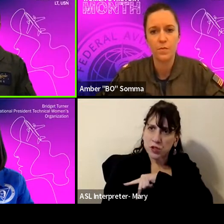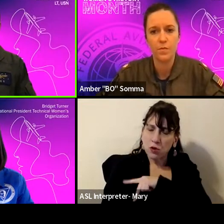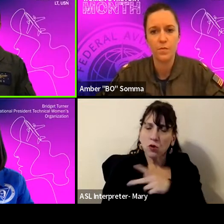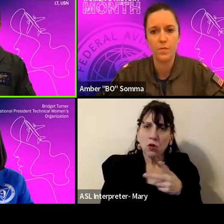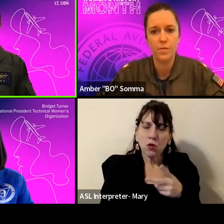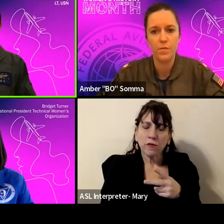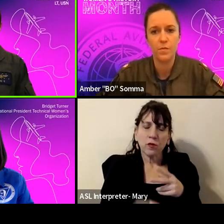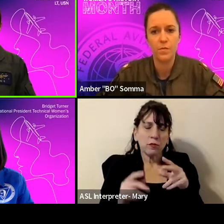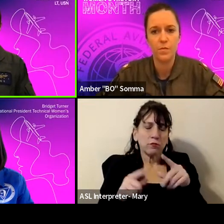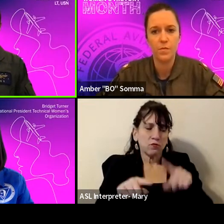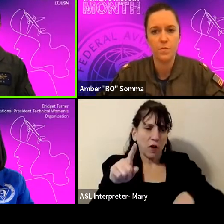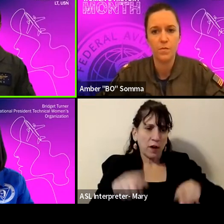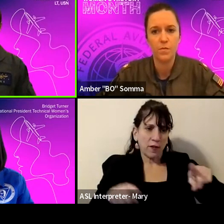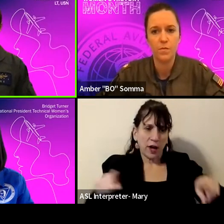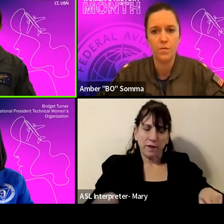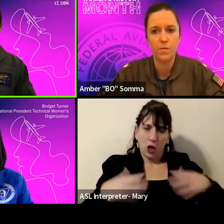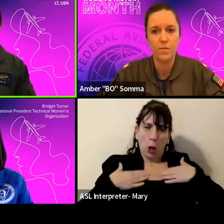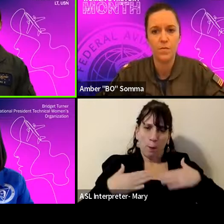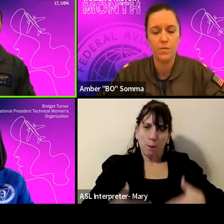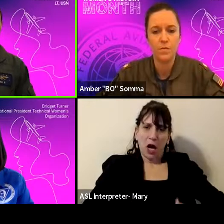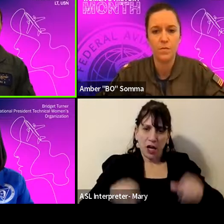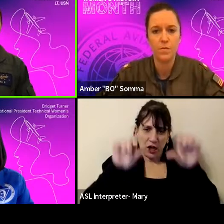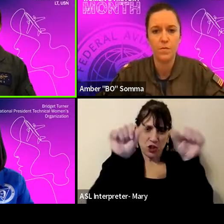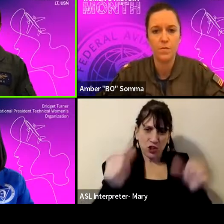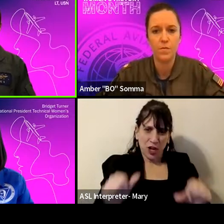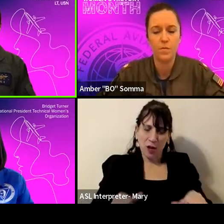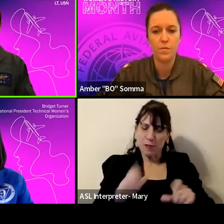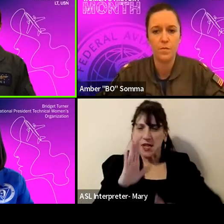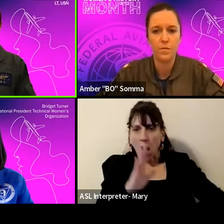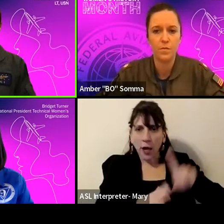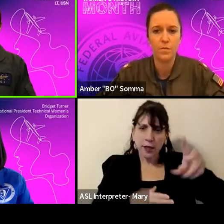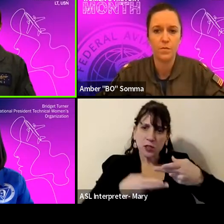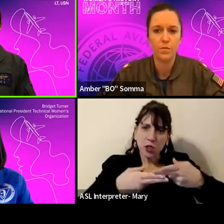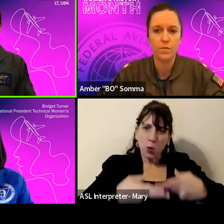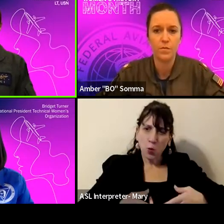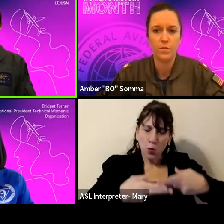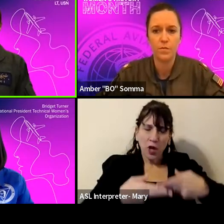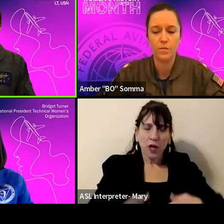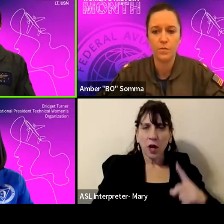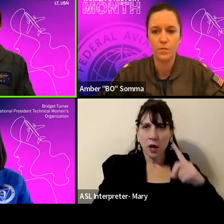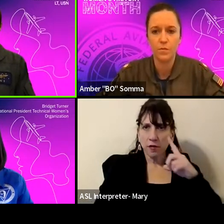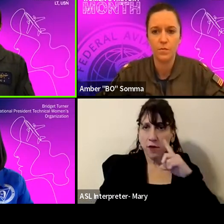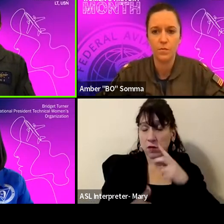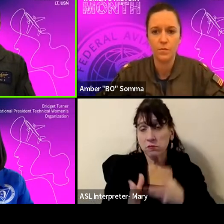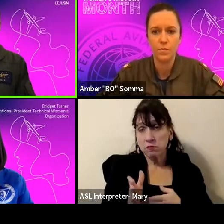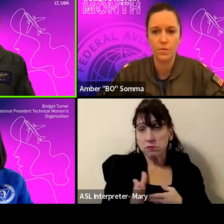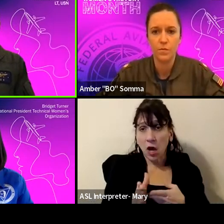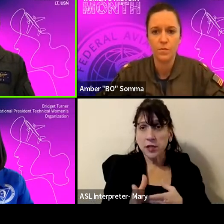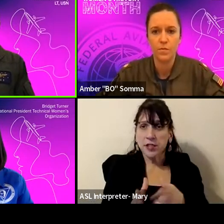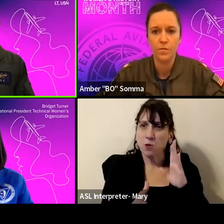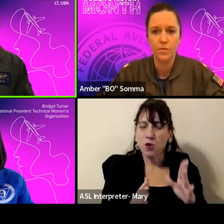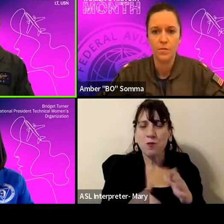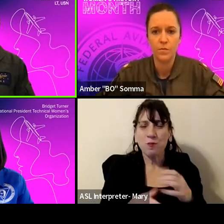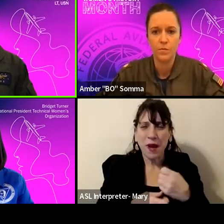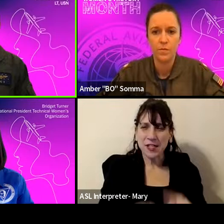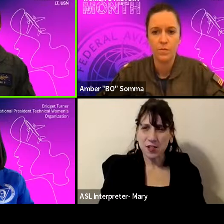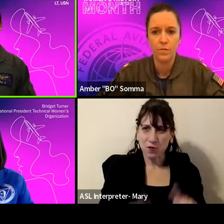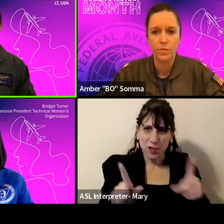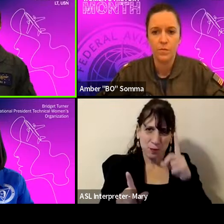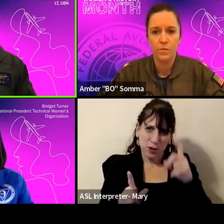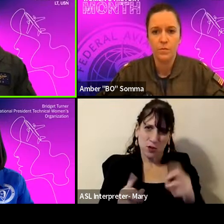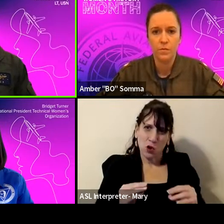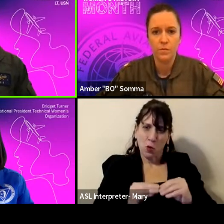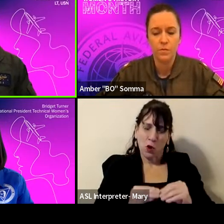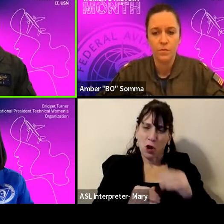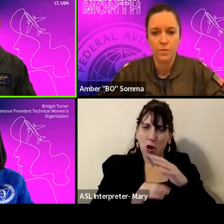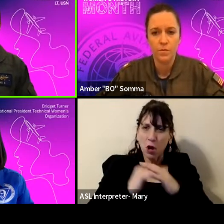wide variety of body shapes and heights and weights, I think it will honestly just make a huge difference, because you're more comfortable in